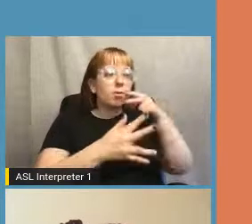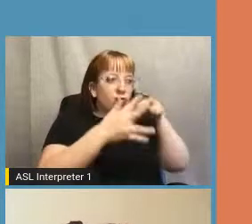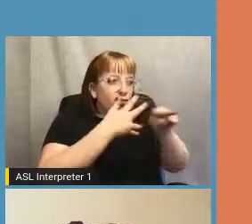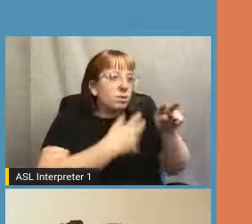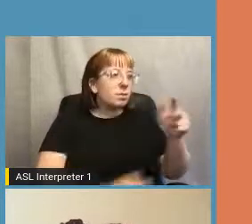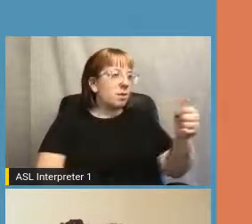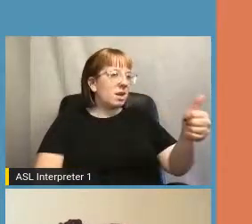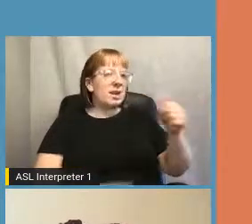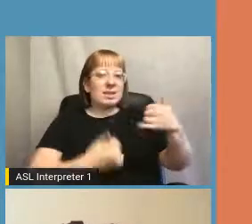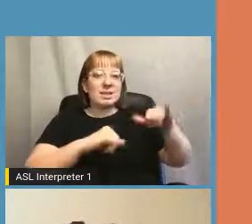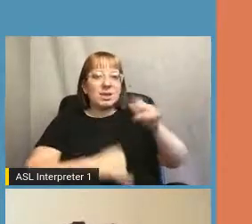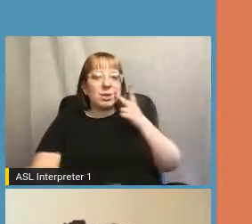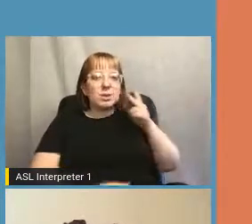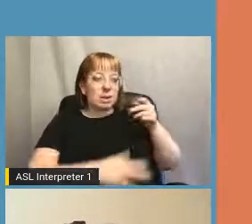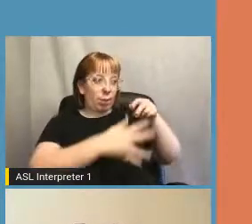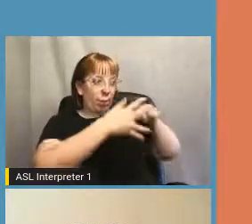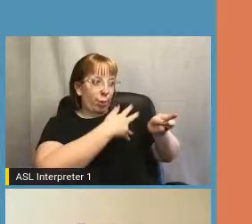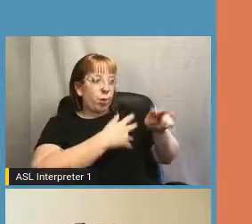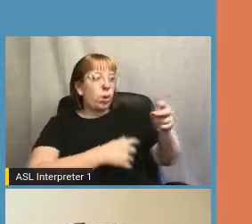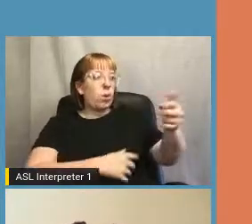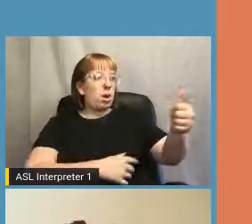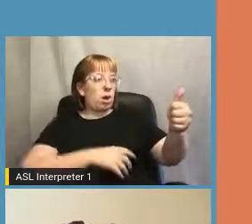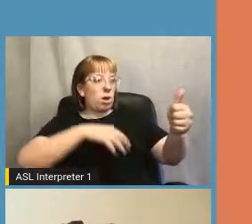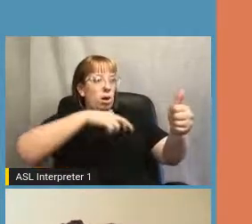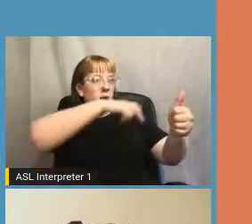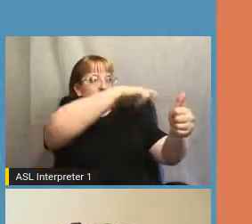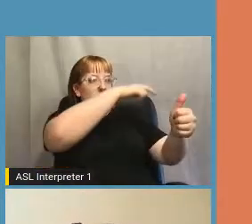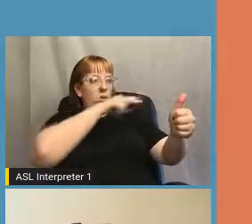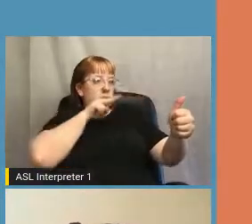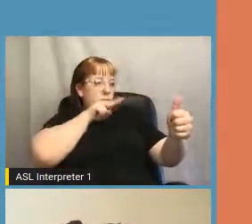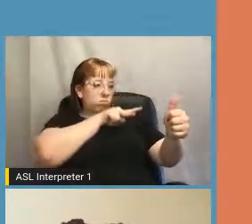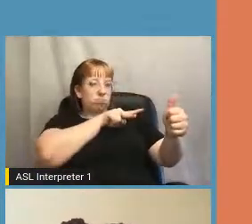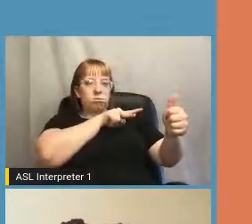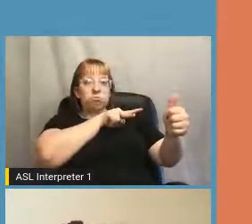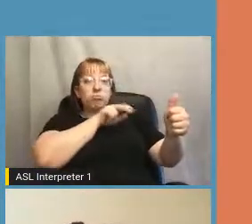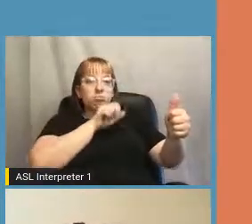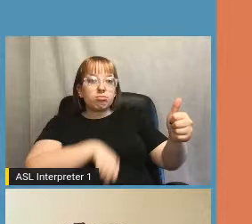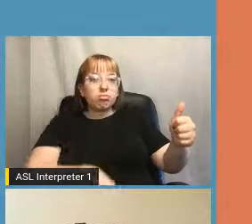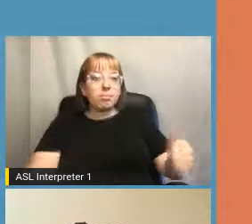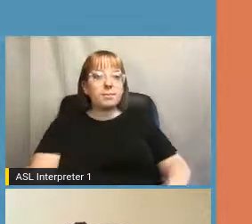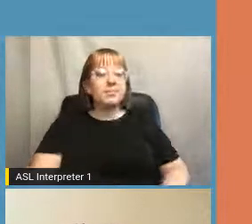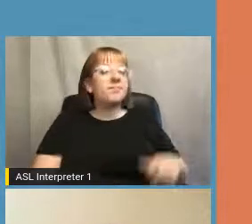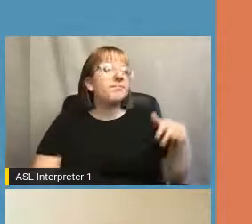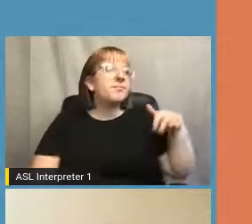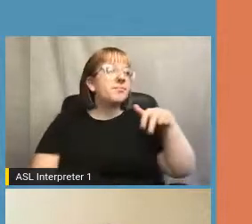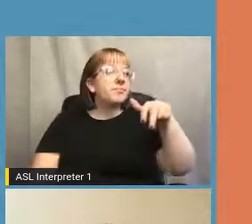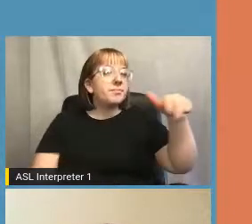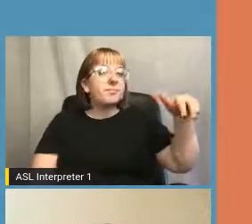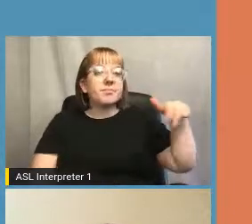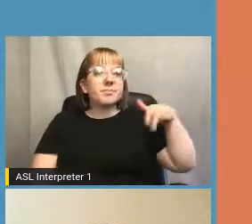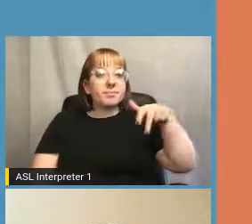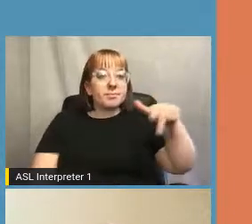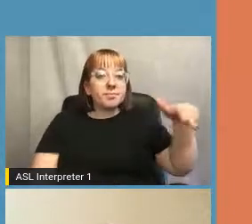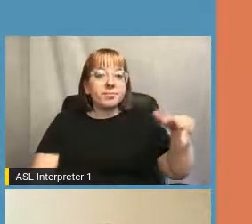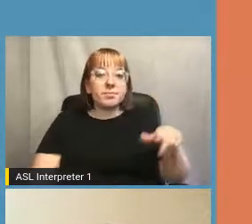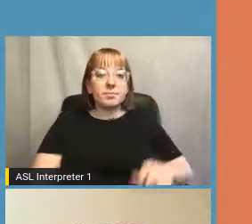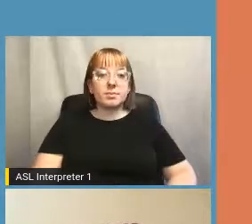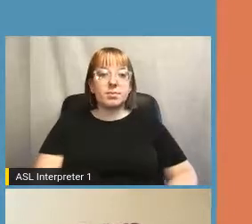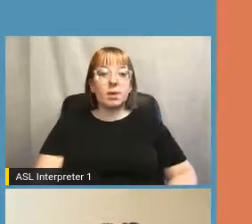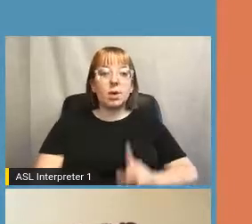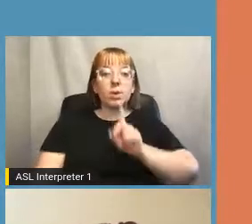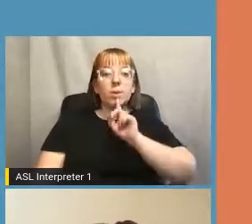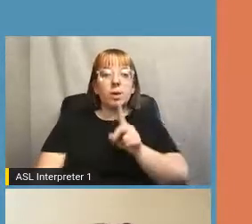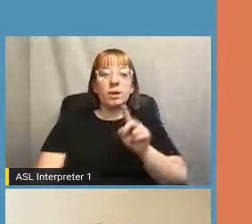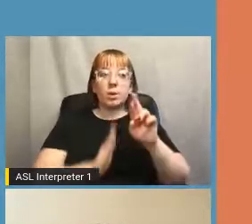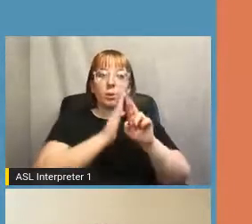see the artwork or the work that's on view and still are able to sort of walk and navigate around in a different way. So there are really no rules,